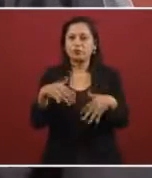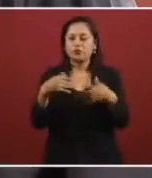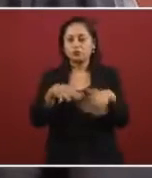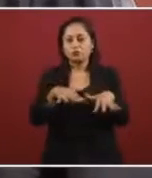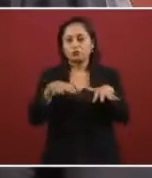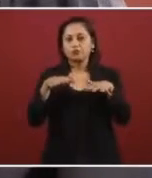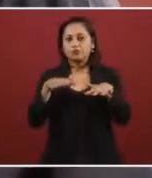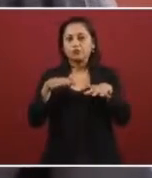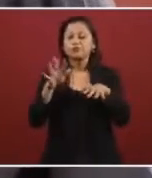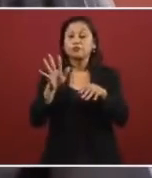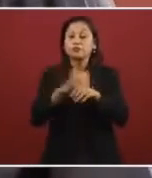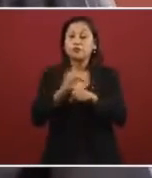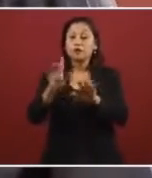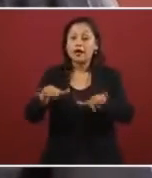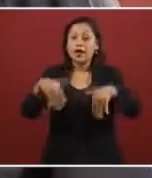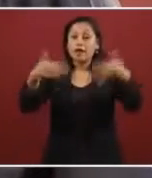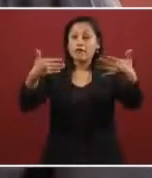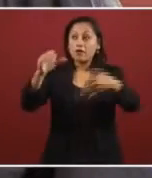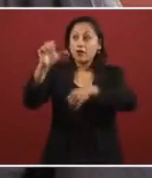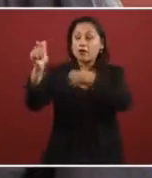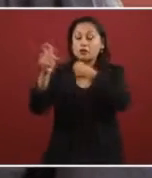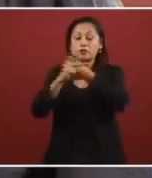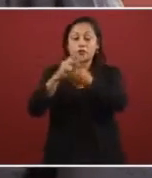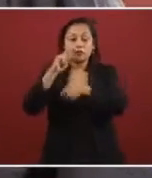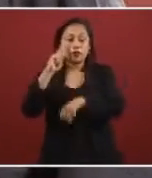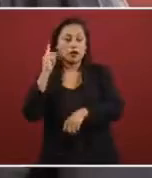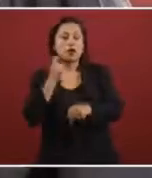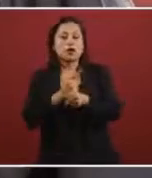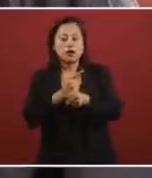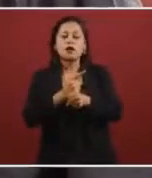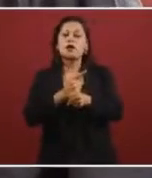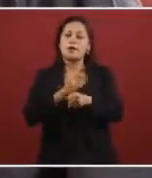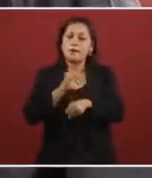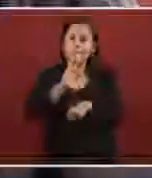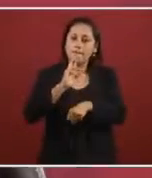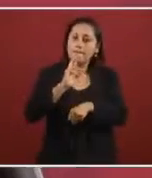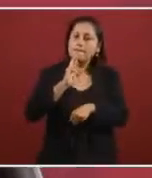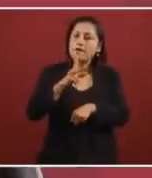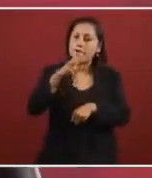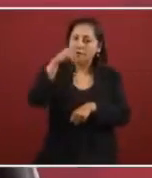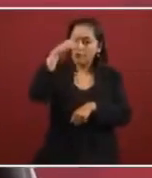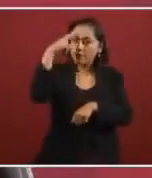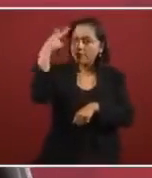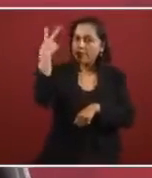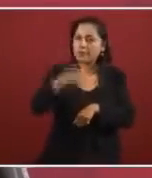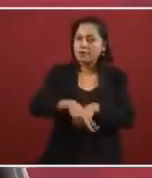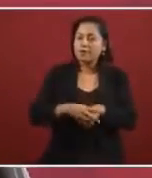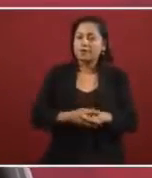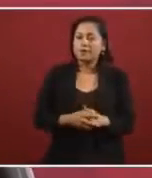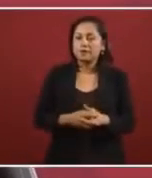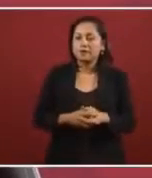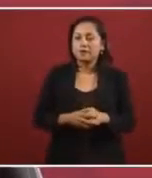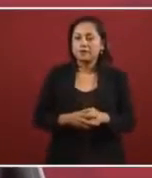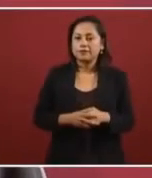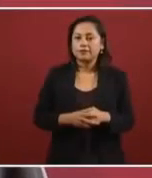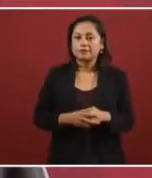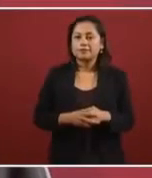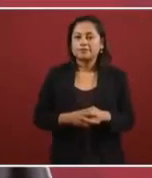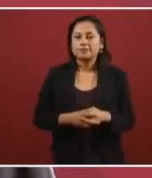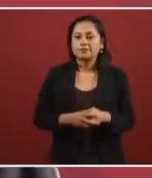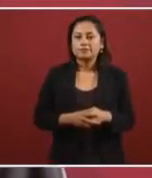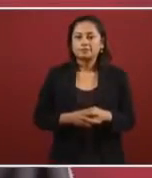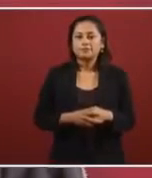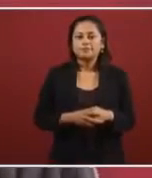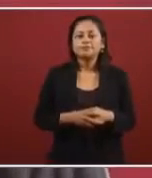que ya nos califican that mejor now they qualify as better en cuanto when a it comes que to no hay that there la